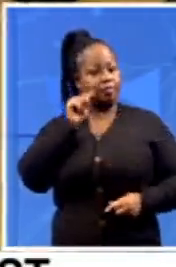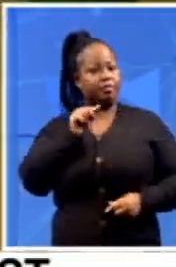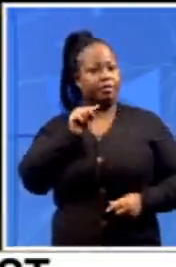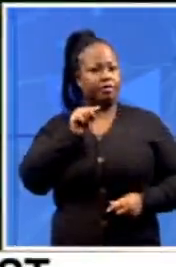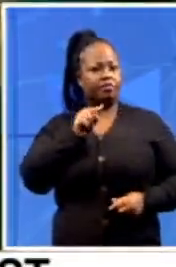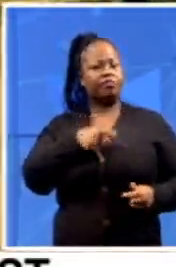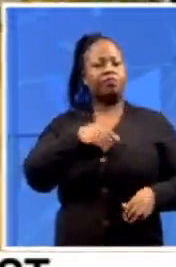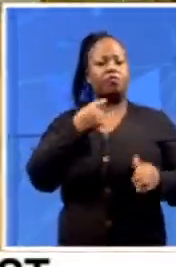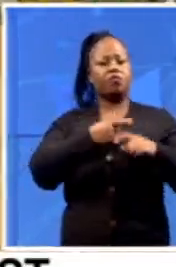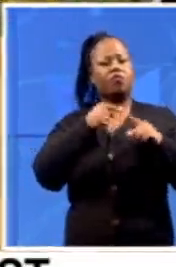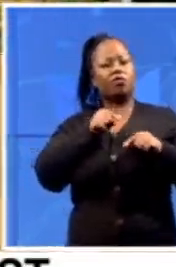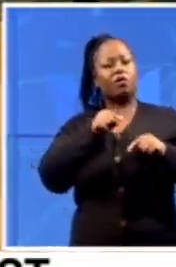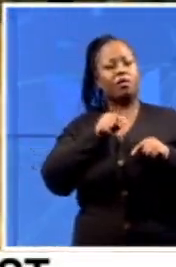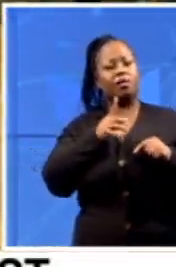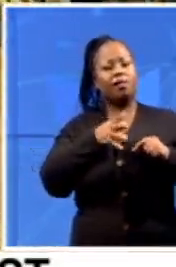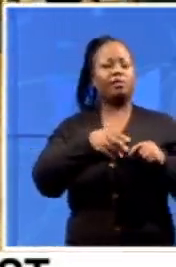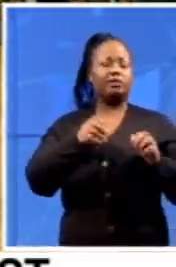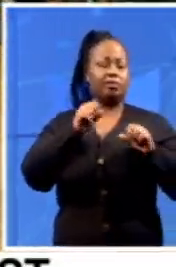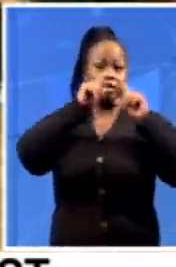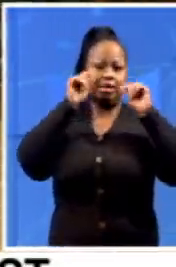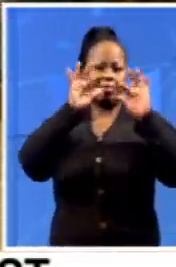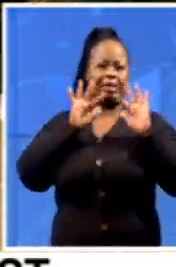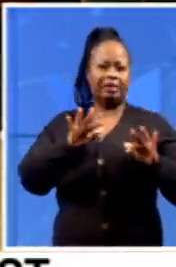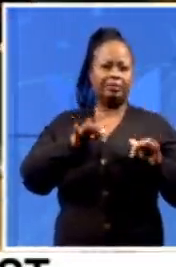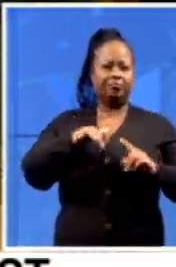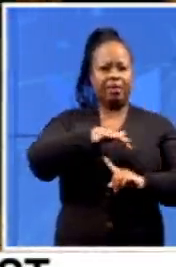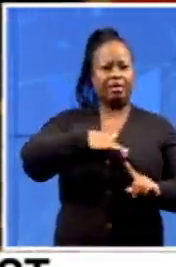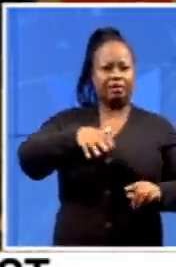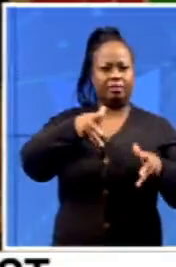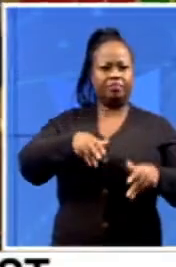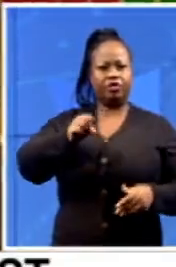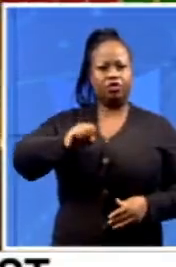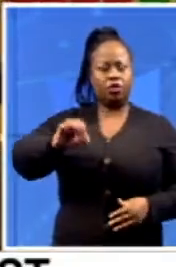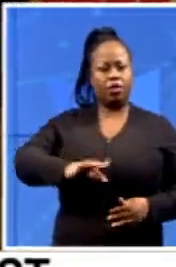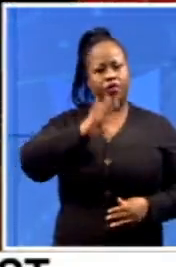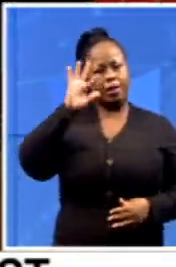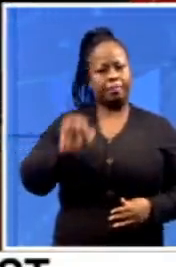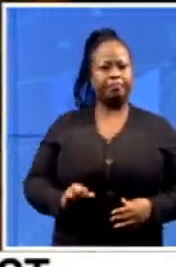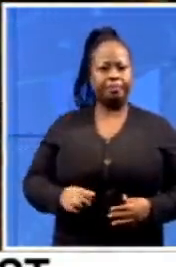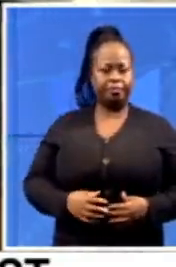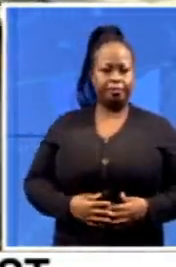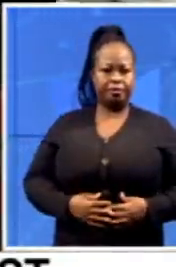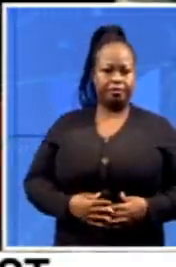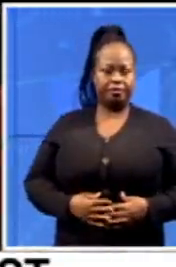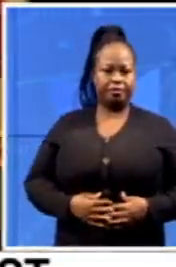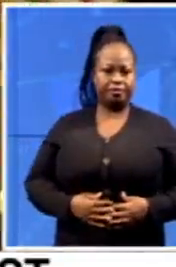the undiscovered but amazing places here in South Africa,